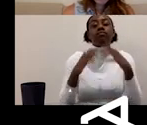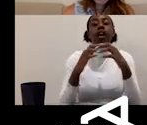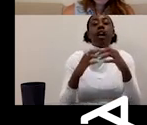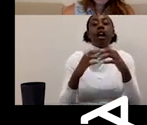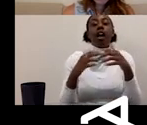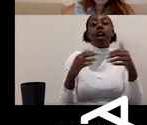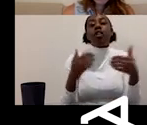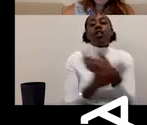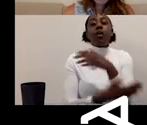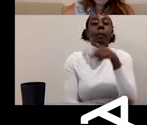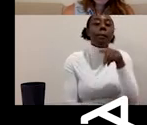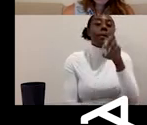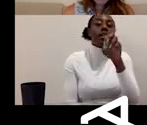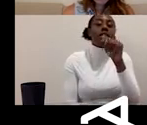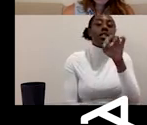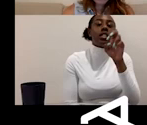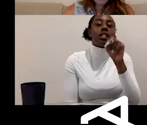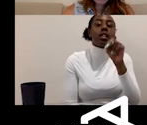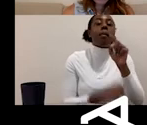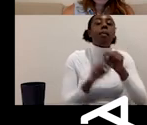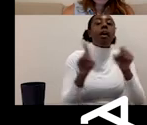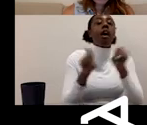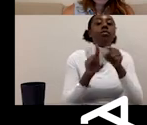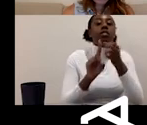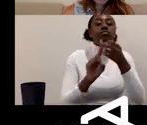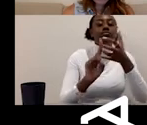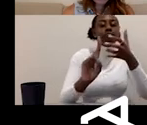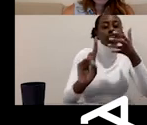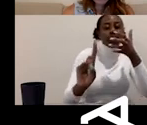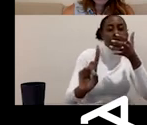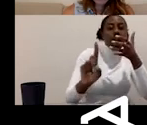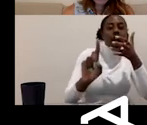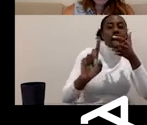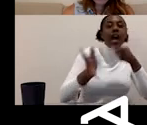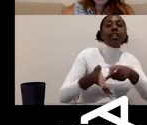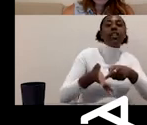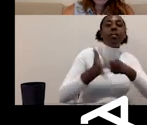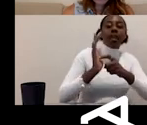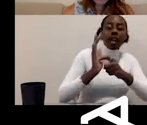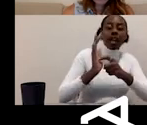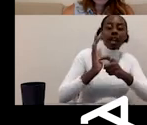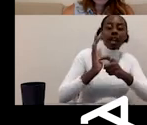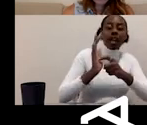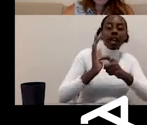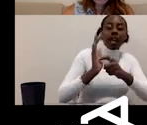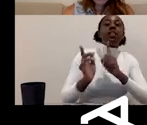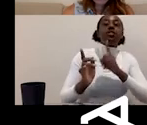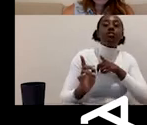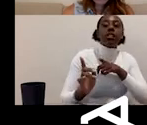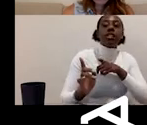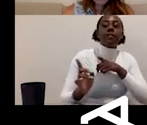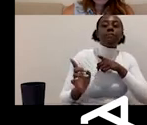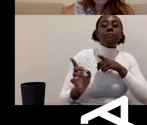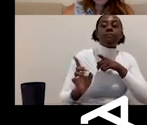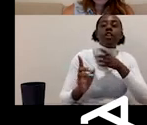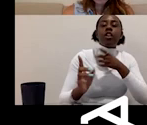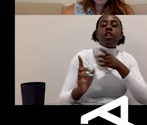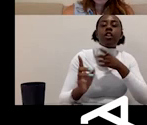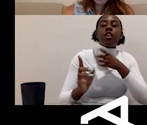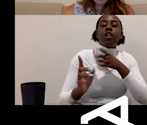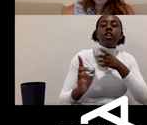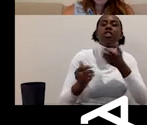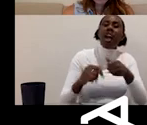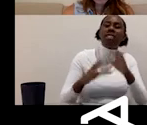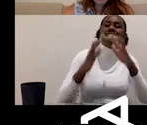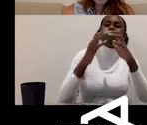our demands to really tackle the sort of surveillance tools and all of these powers that the government has that